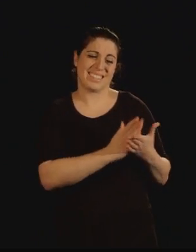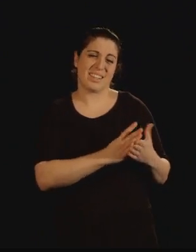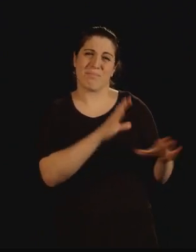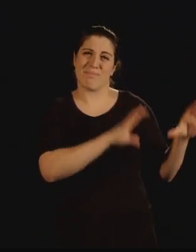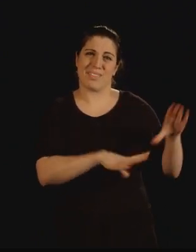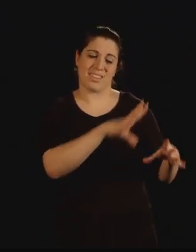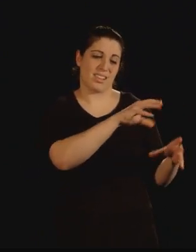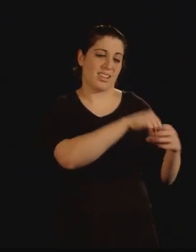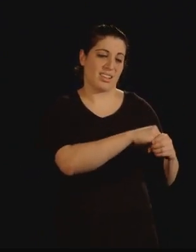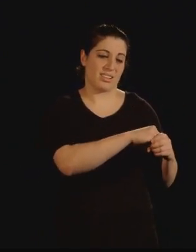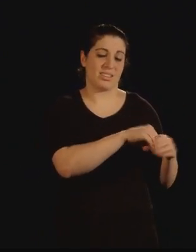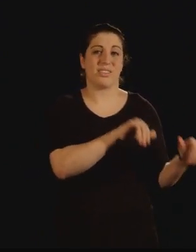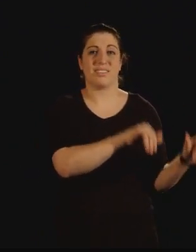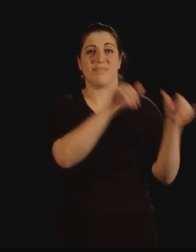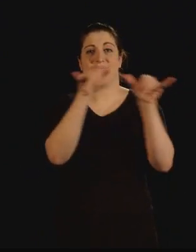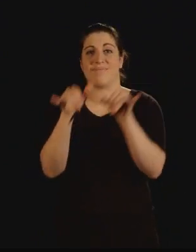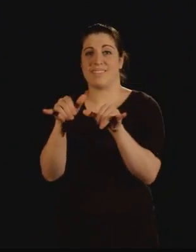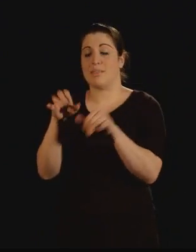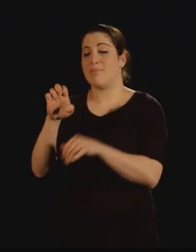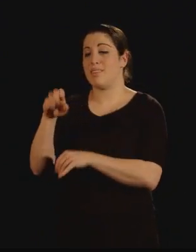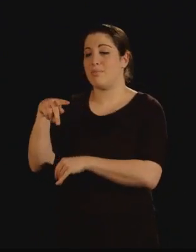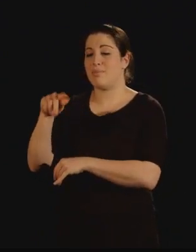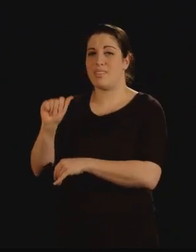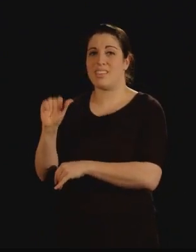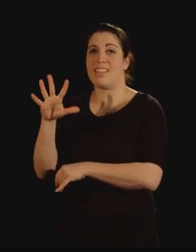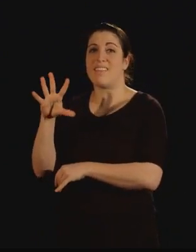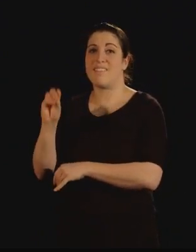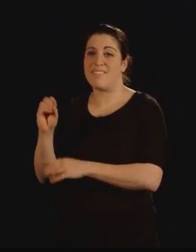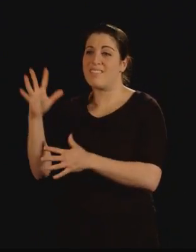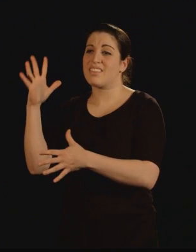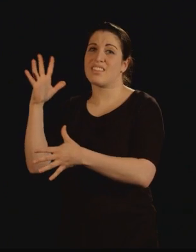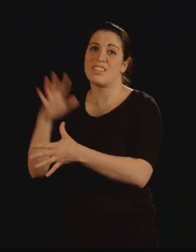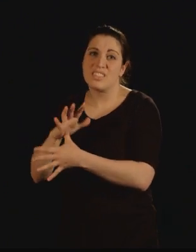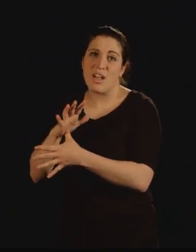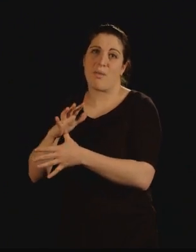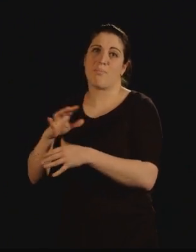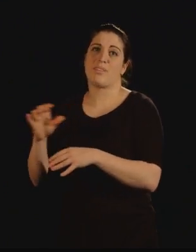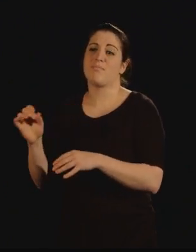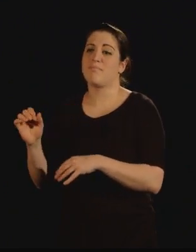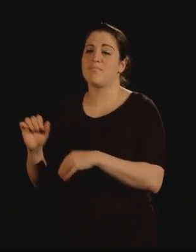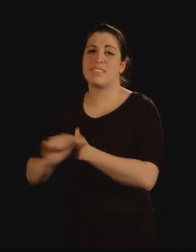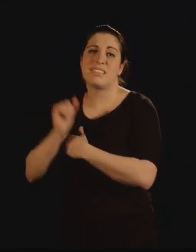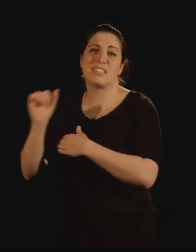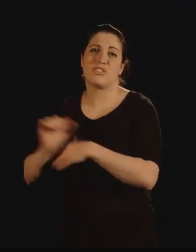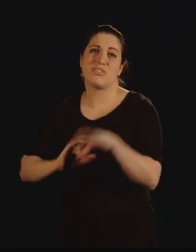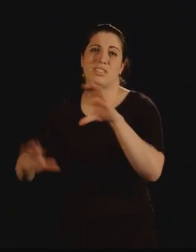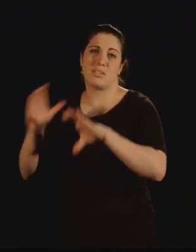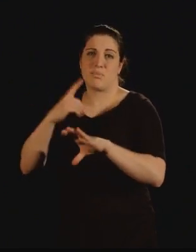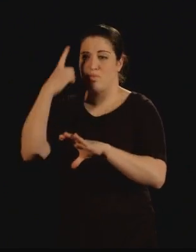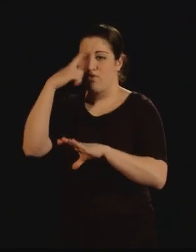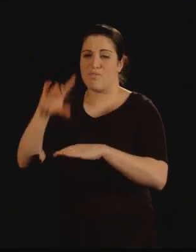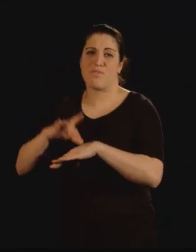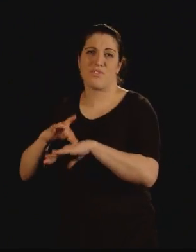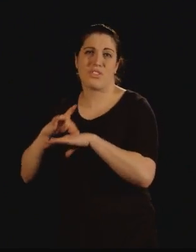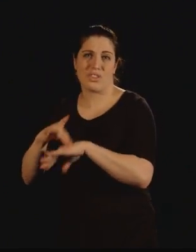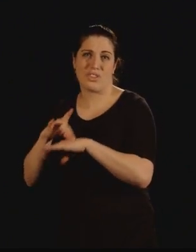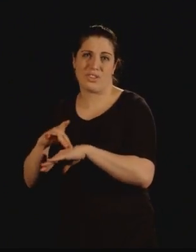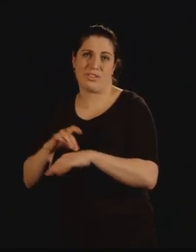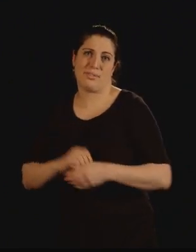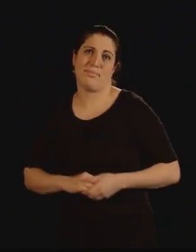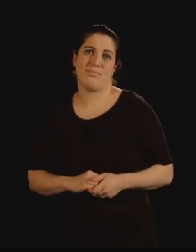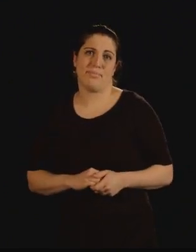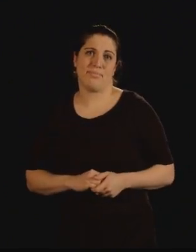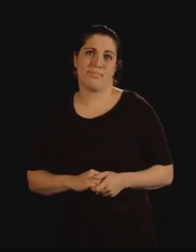the EPA's 50 top hazardous waste generators. Now, when it comes to the steel in the